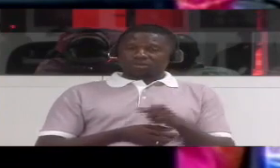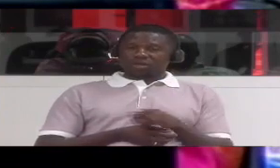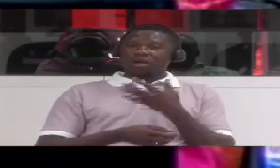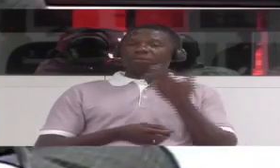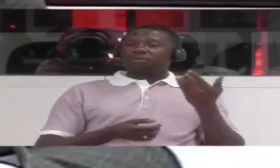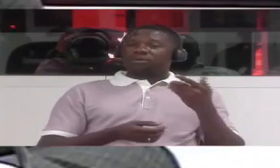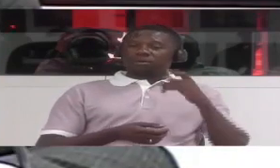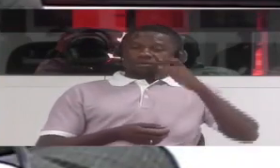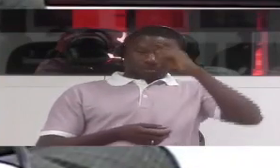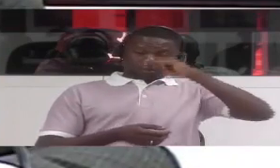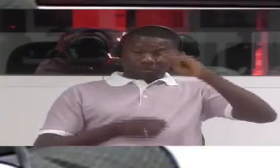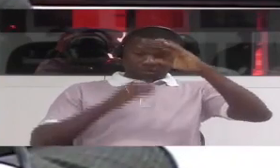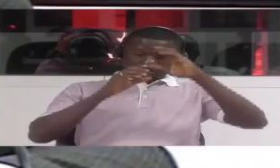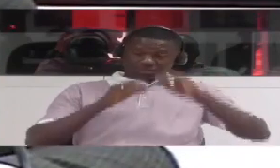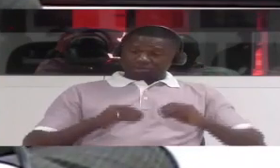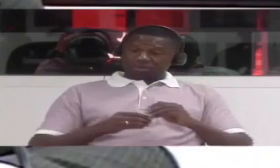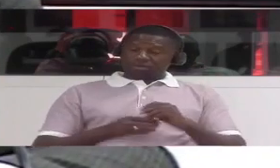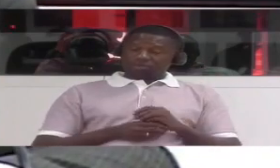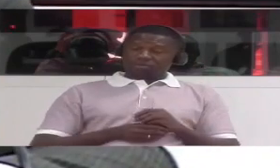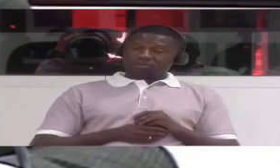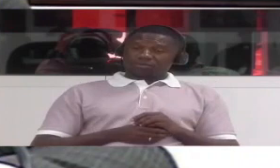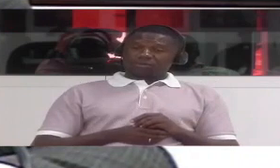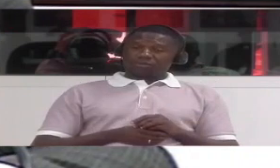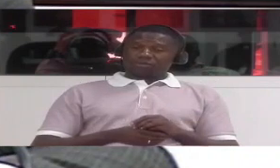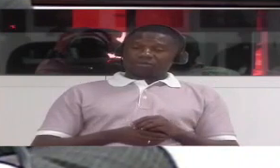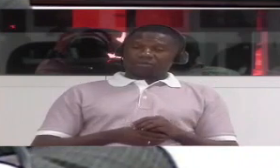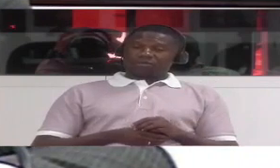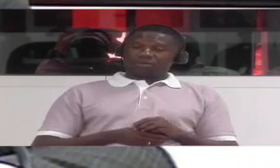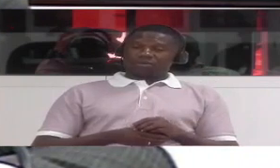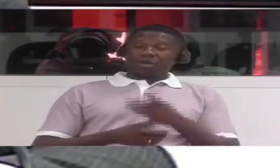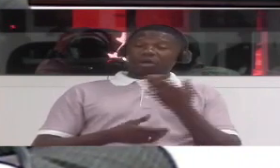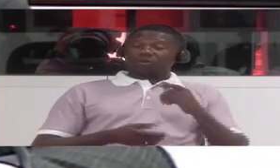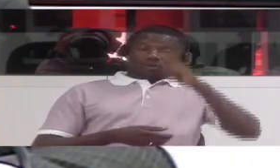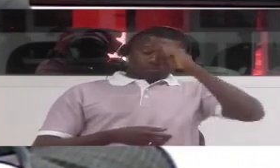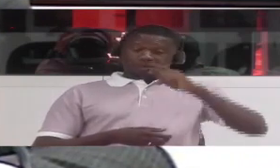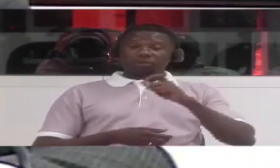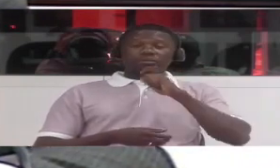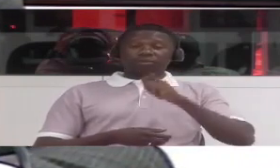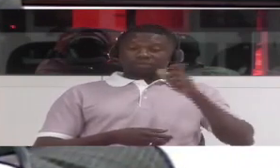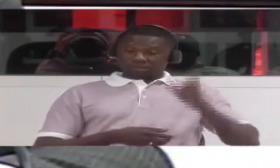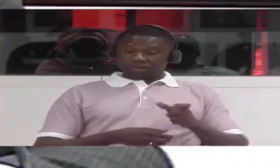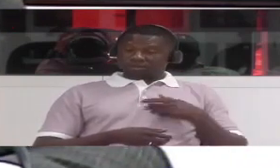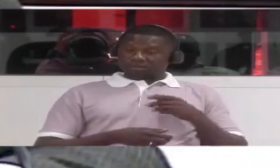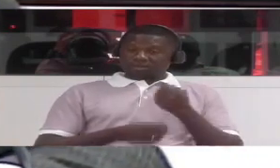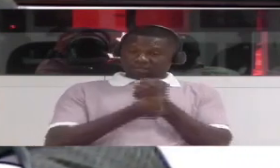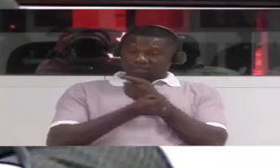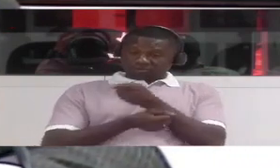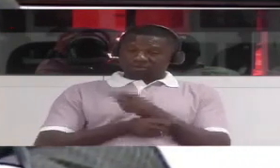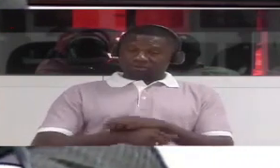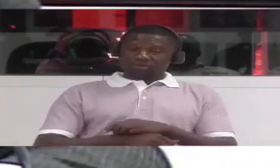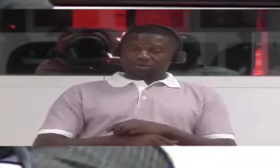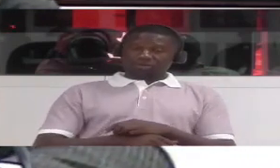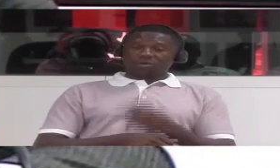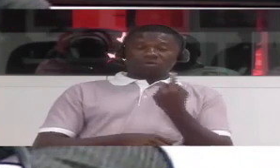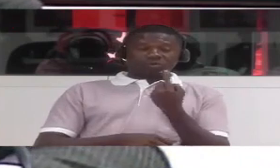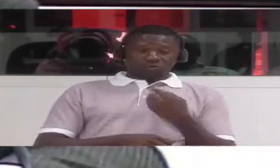arrested you or asked you to follow one them? One person who identified himself as CID did the initial arrest from outside the police